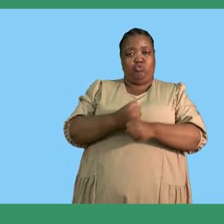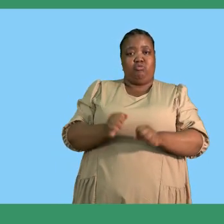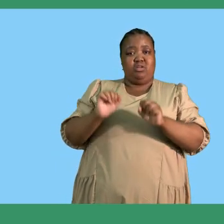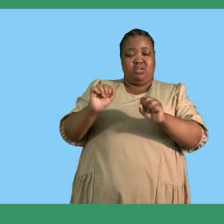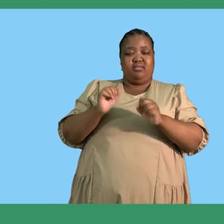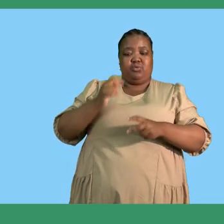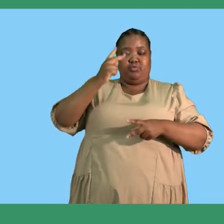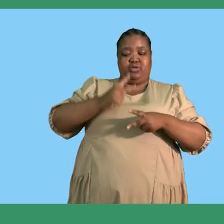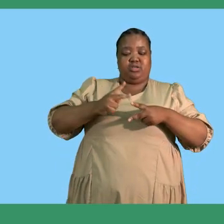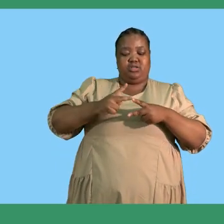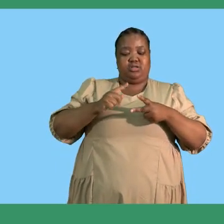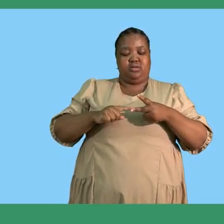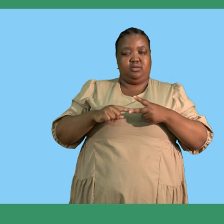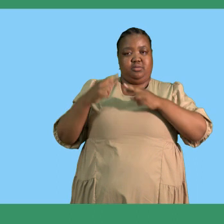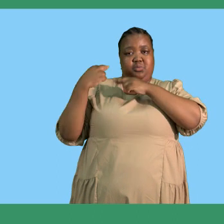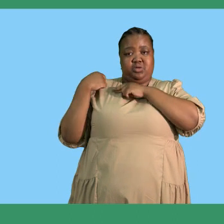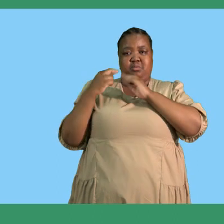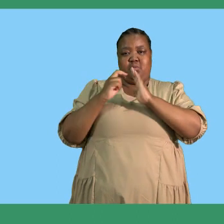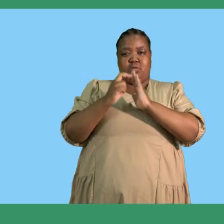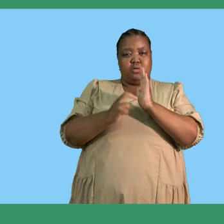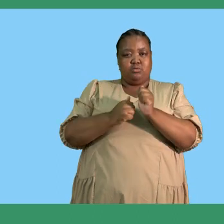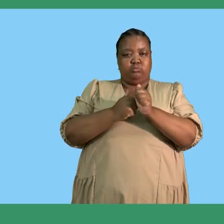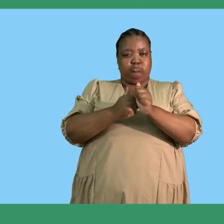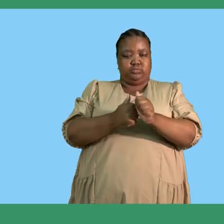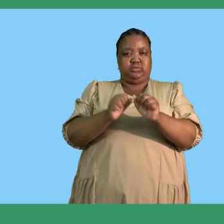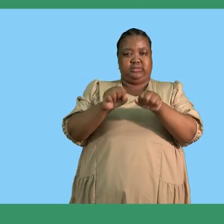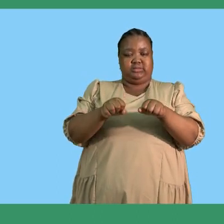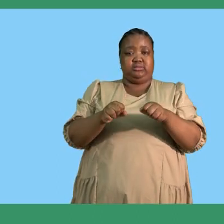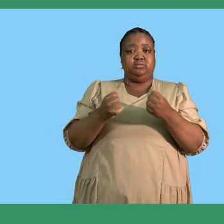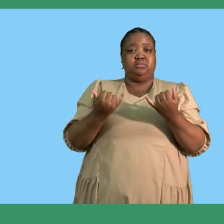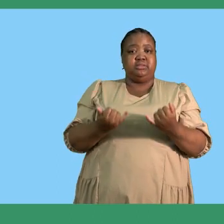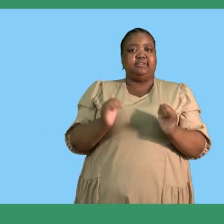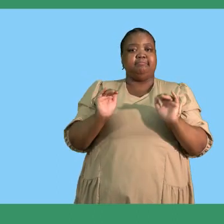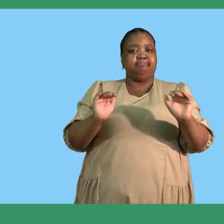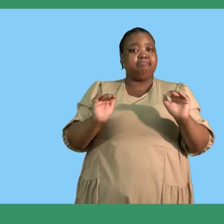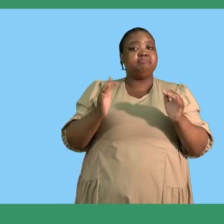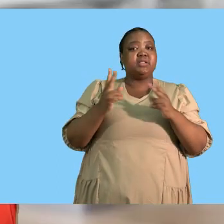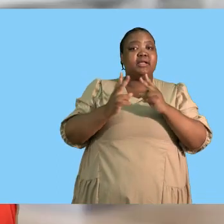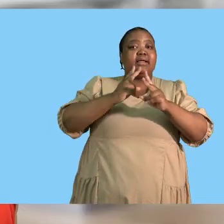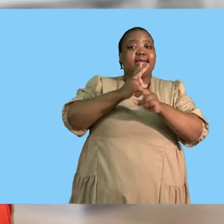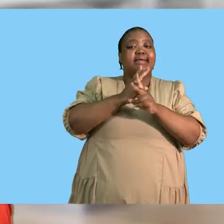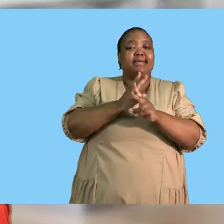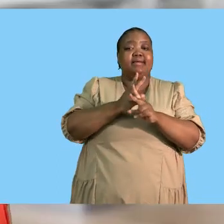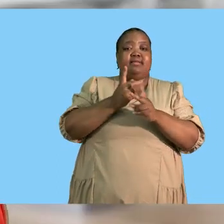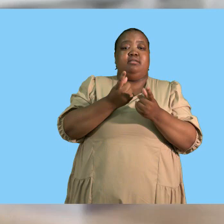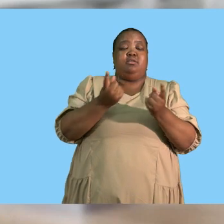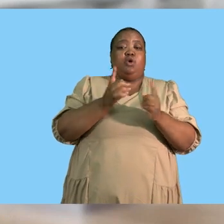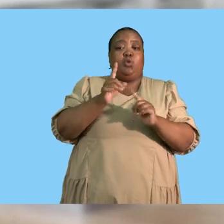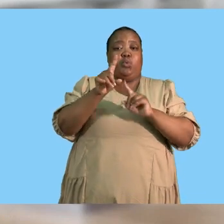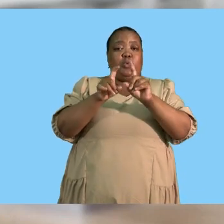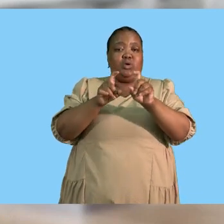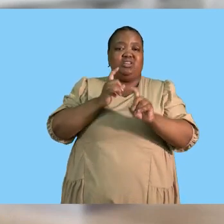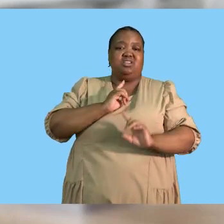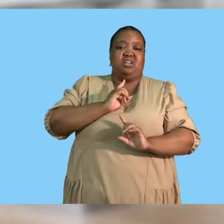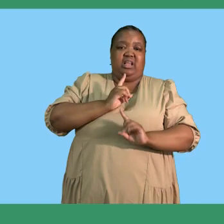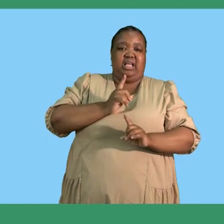their operations in a professional, responsible, and ethical manner. Then I will remind you again that for you